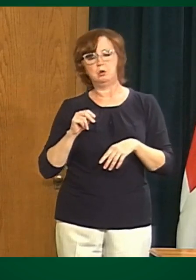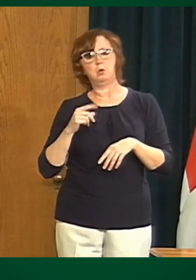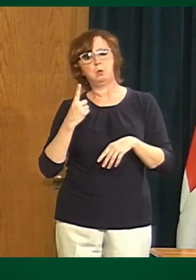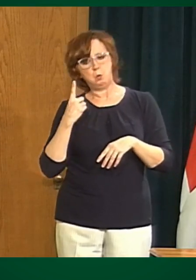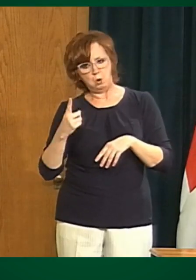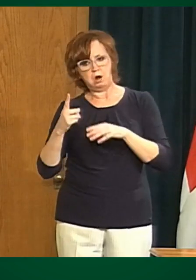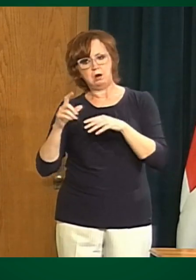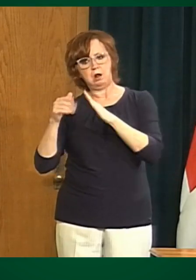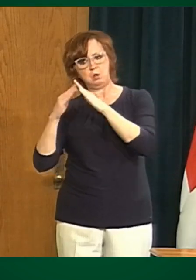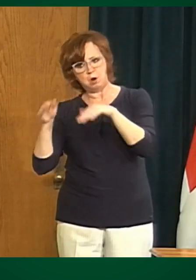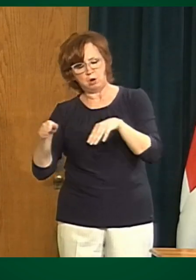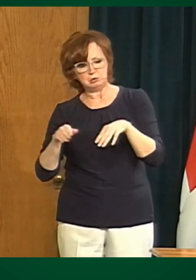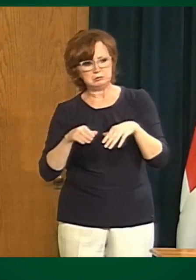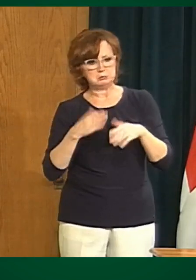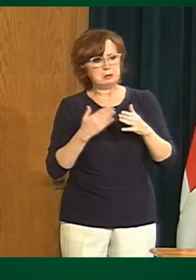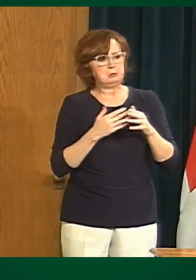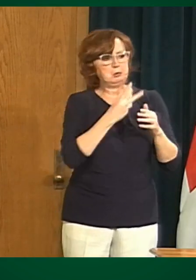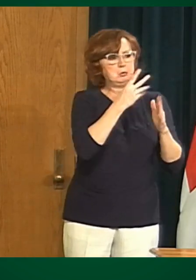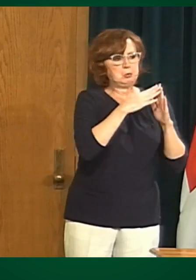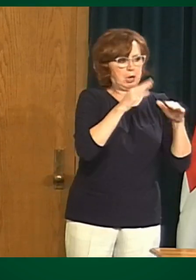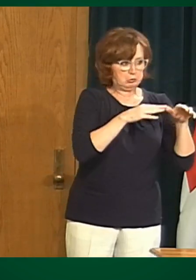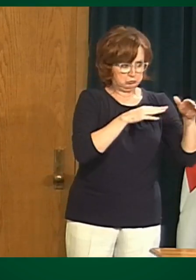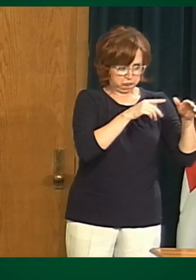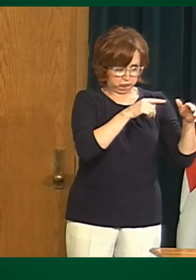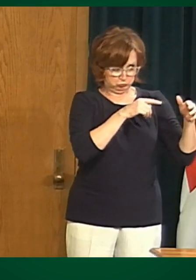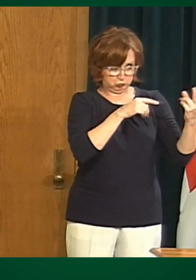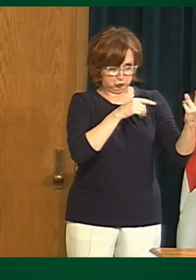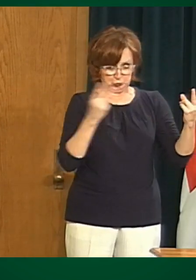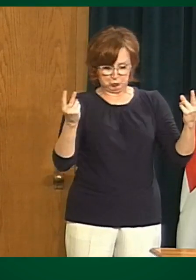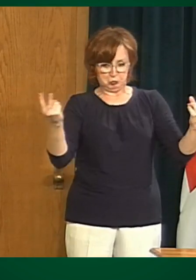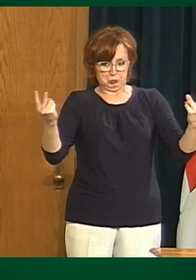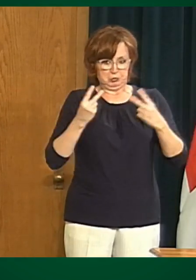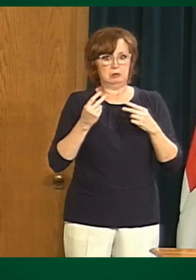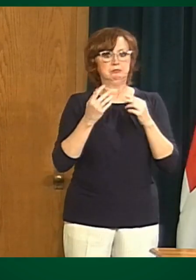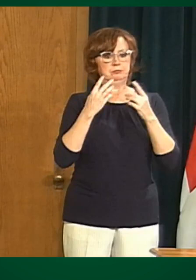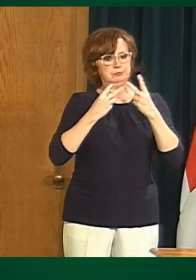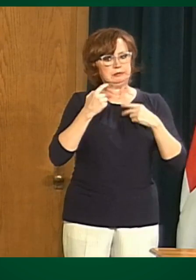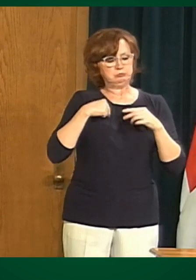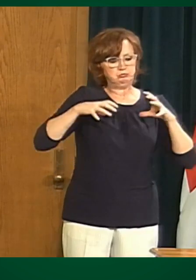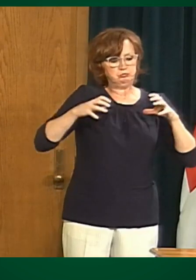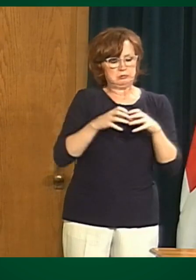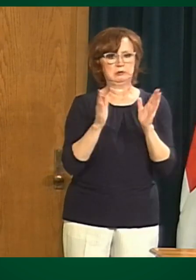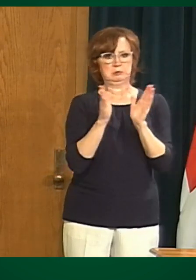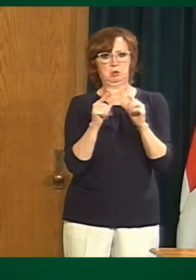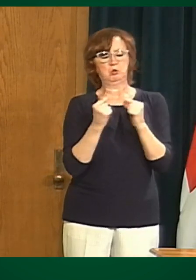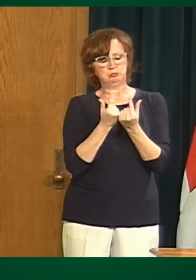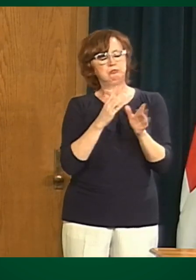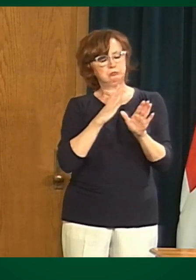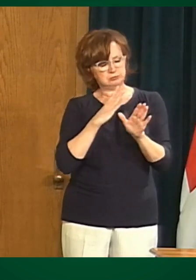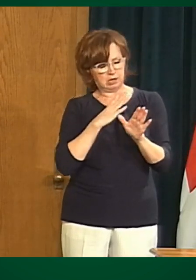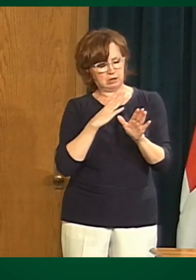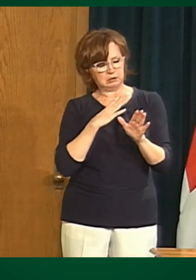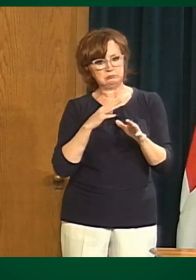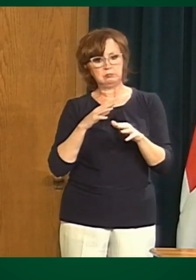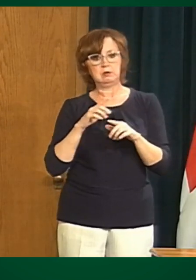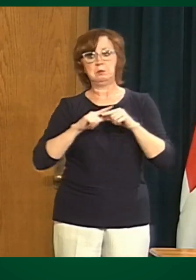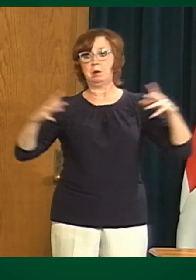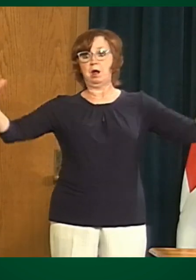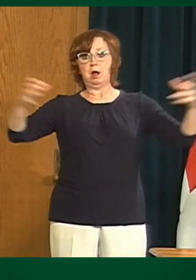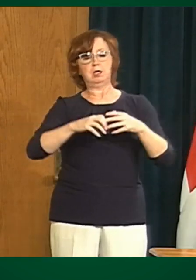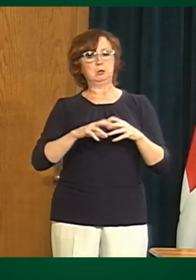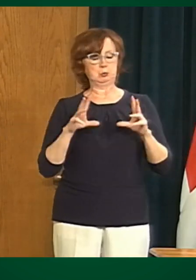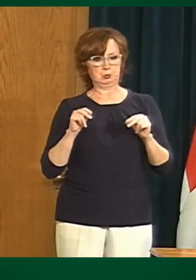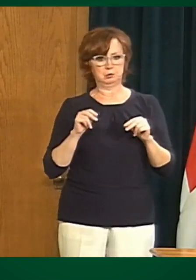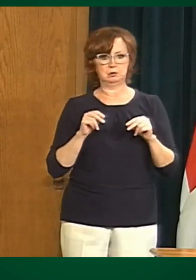of this has changed. Saskatchewan people have done so well in adhering to the public health orders put forward by Dr.